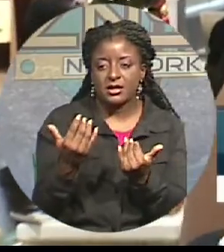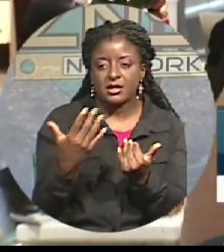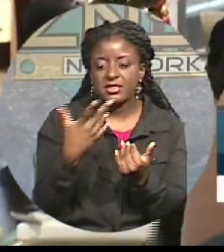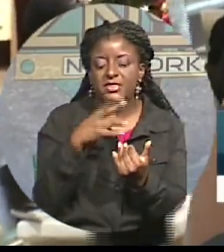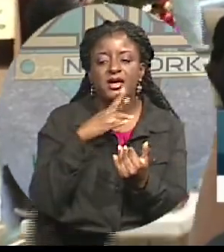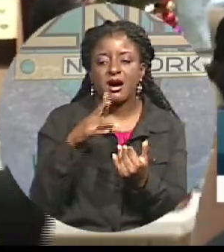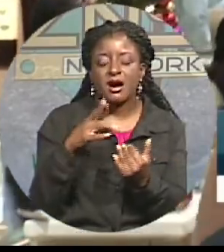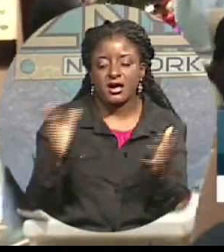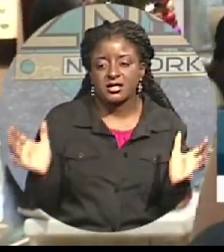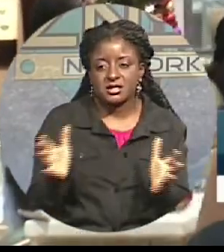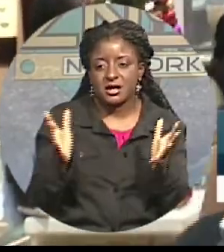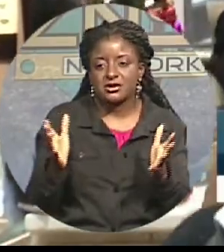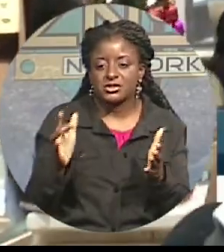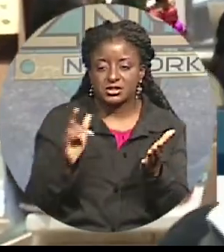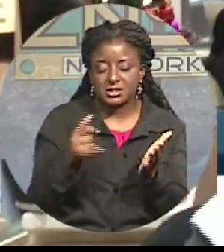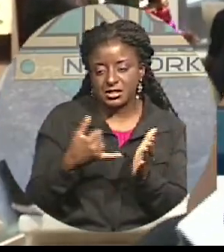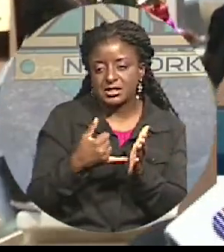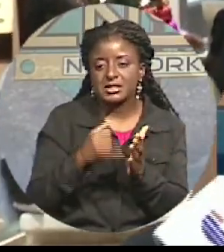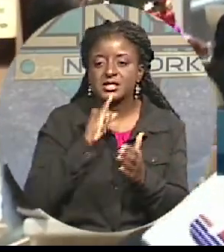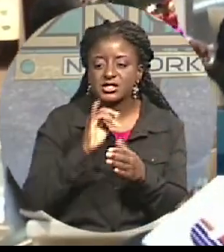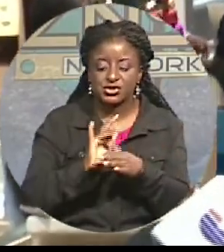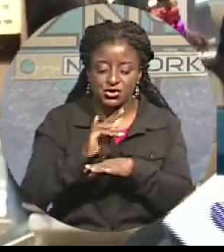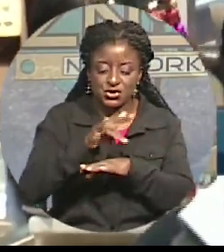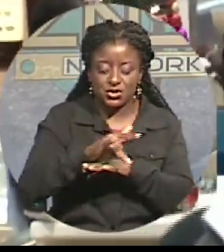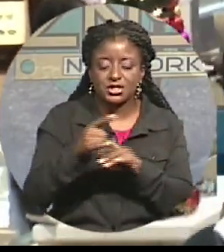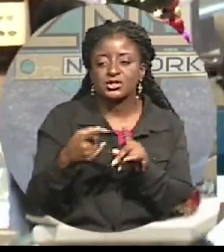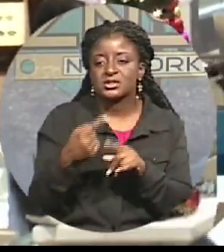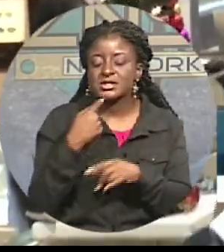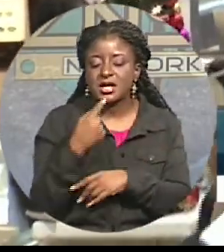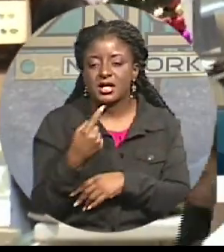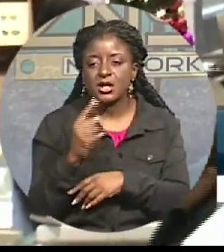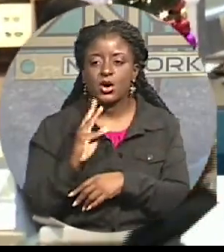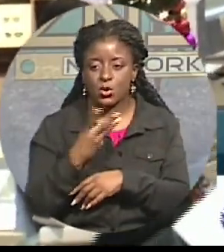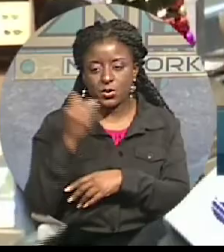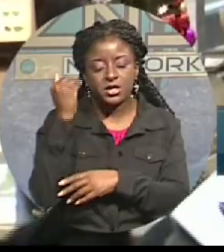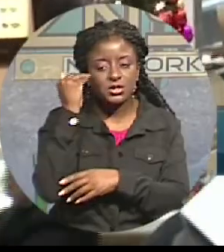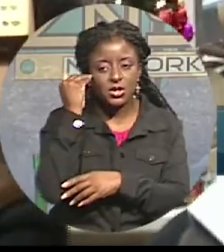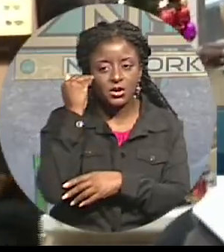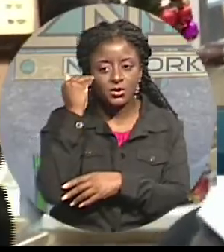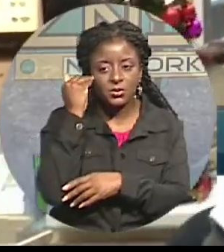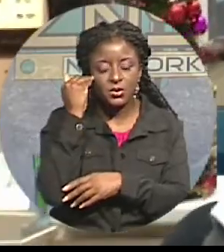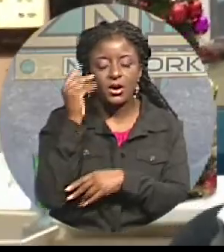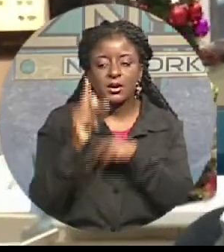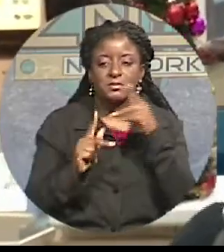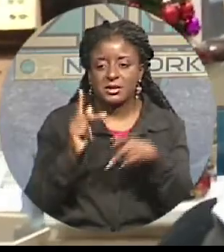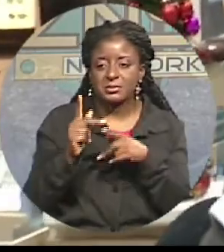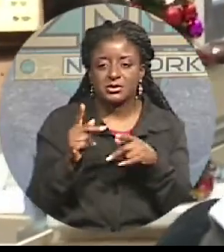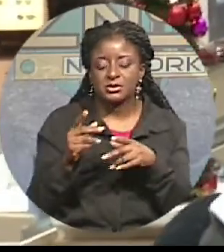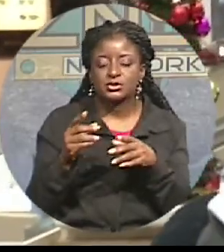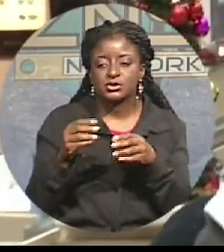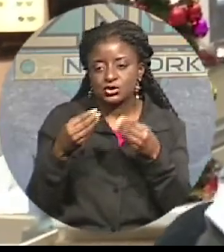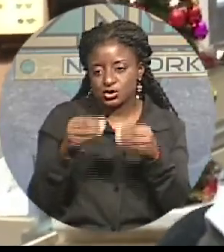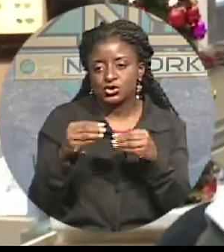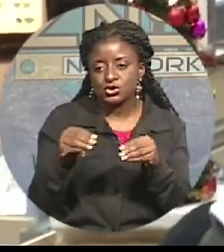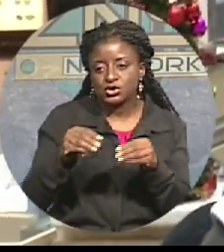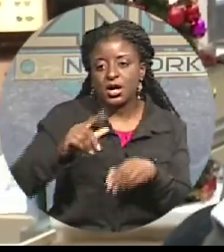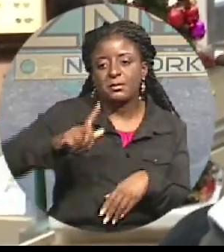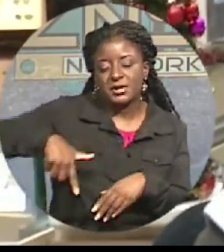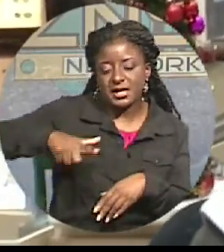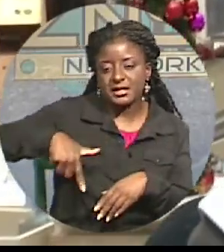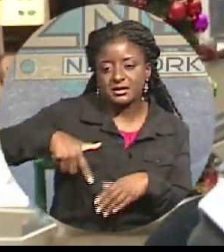very early to tell. We know that as a people, we tend to shop later, so this weekend will